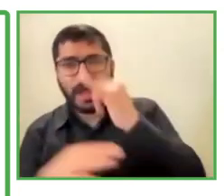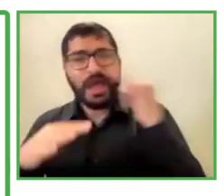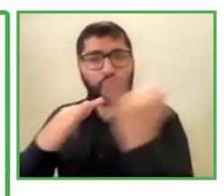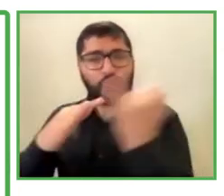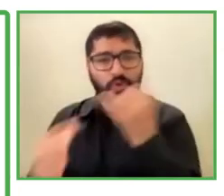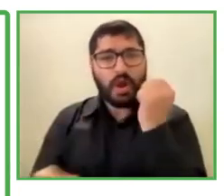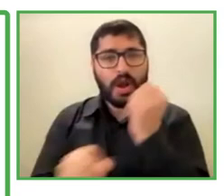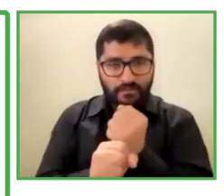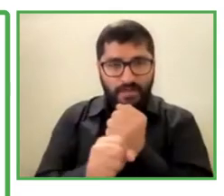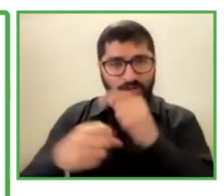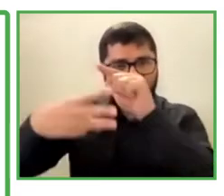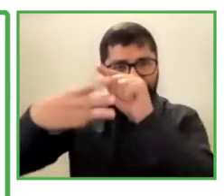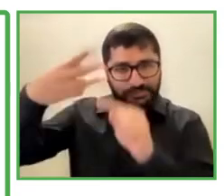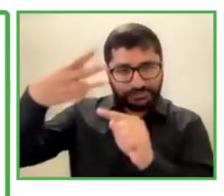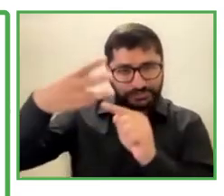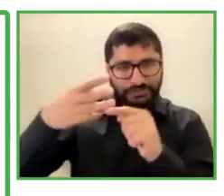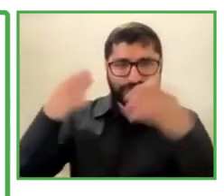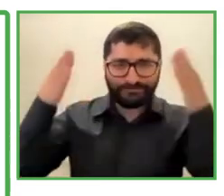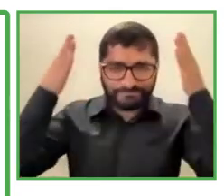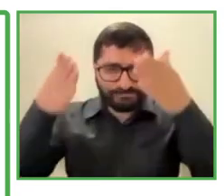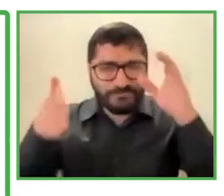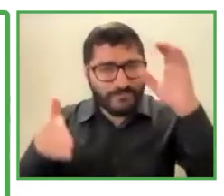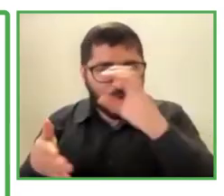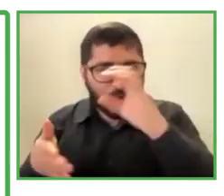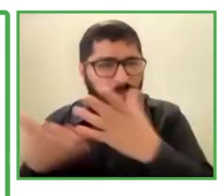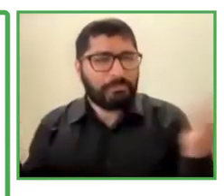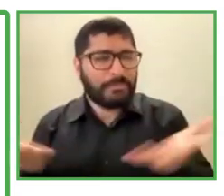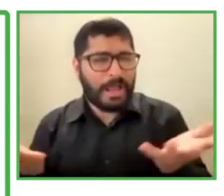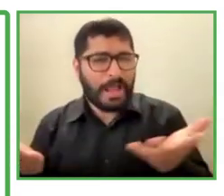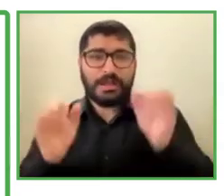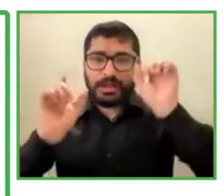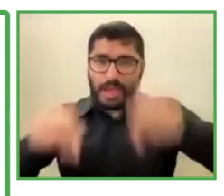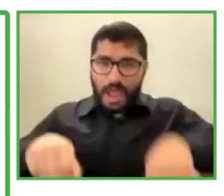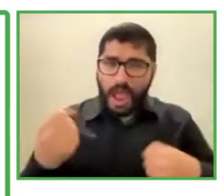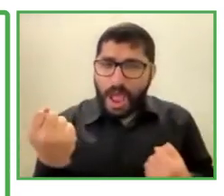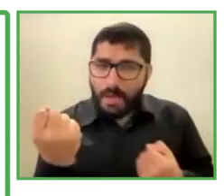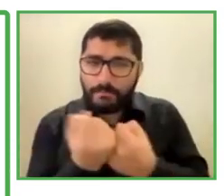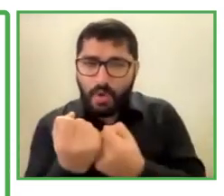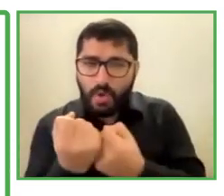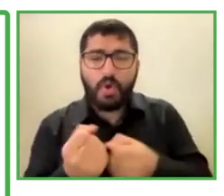And well, we want to give support to the teachers.